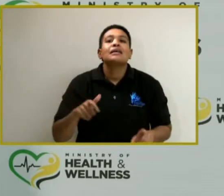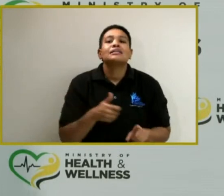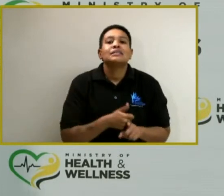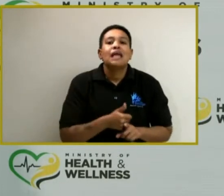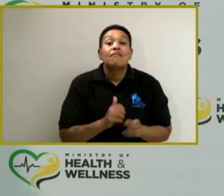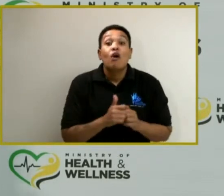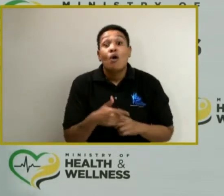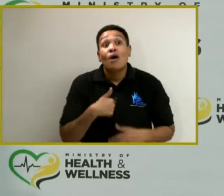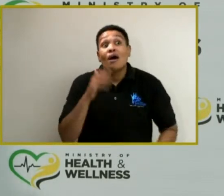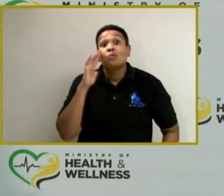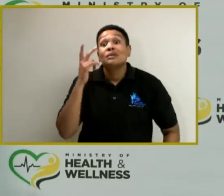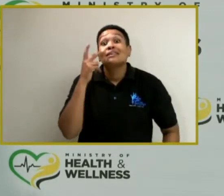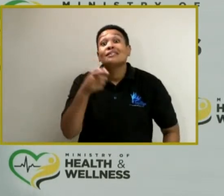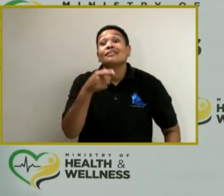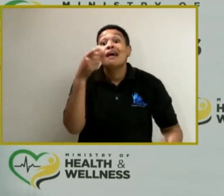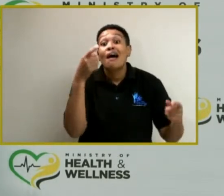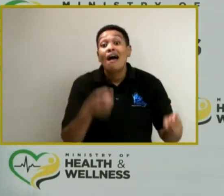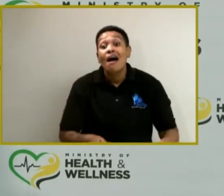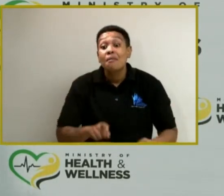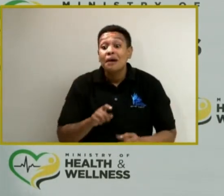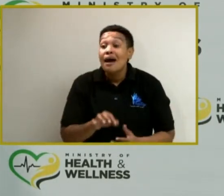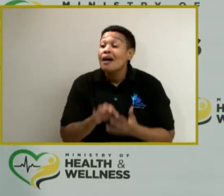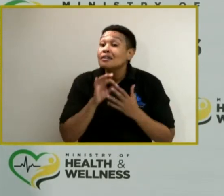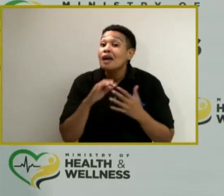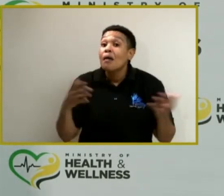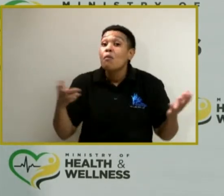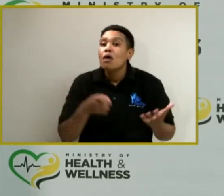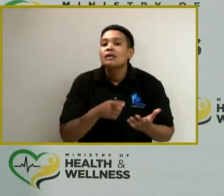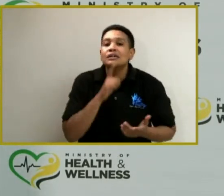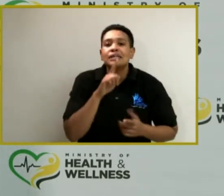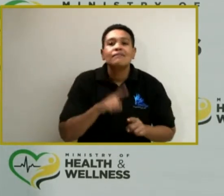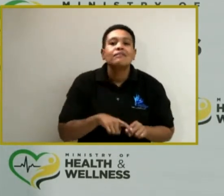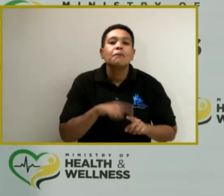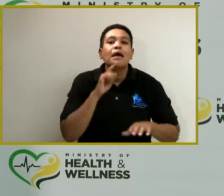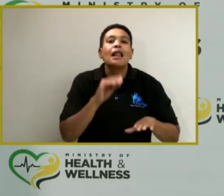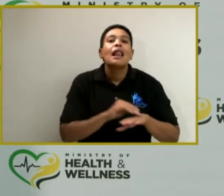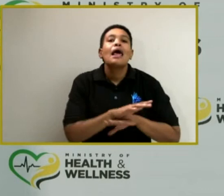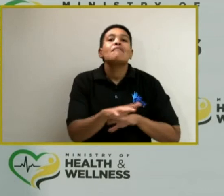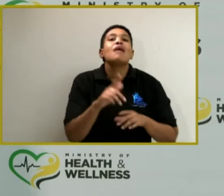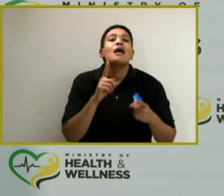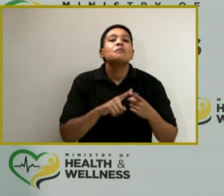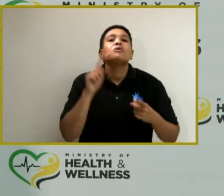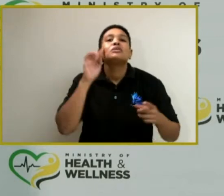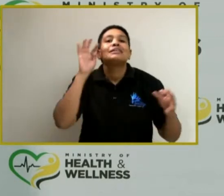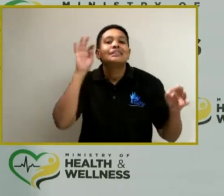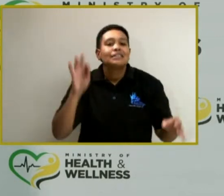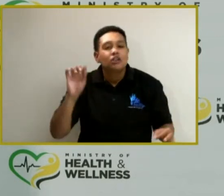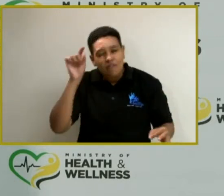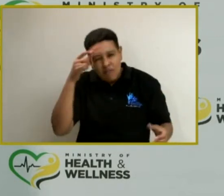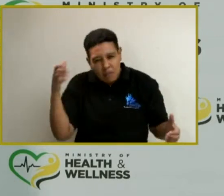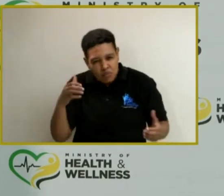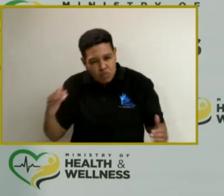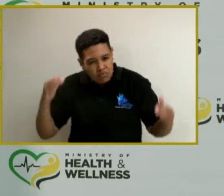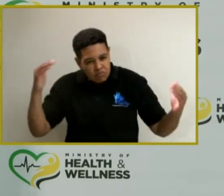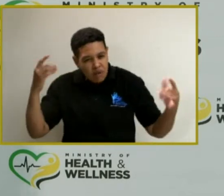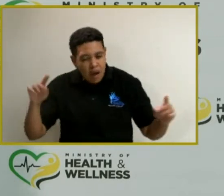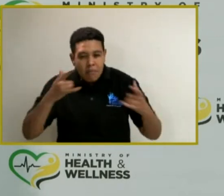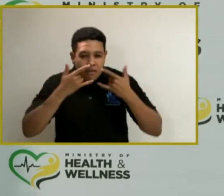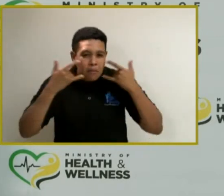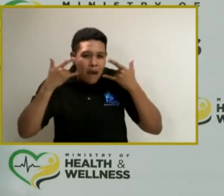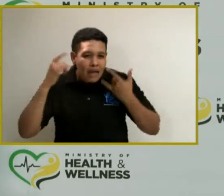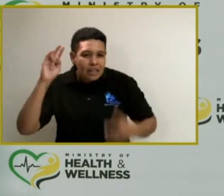how I would see it happening, except, of course, that it's subject to the advice and to the decision of cabinet. On the mask